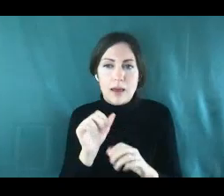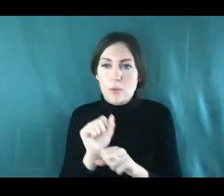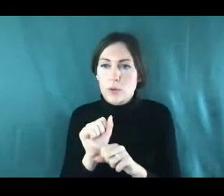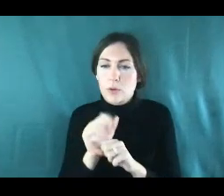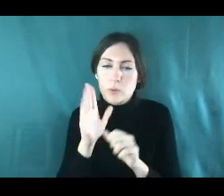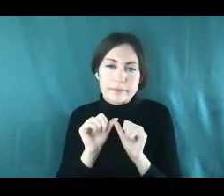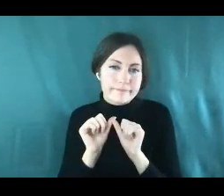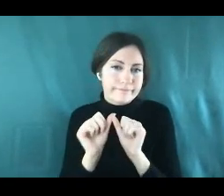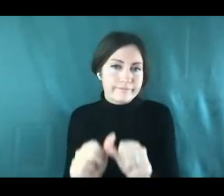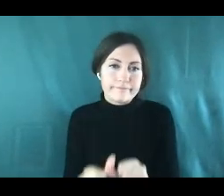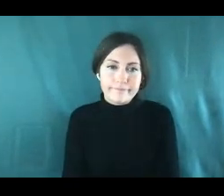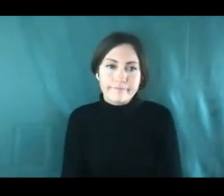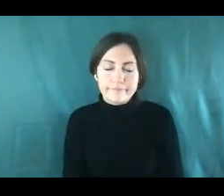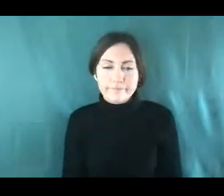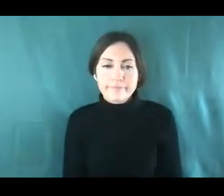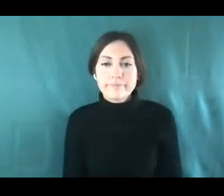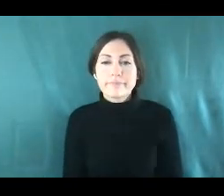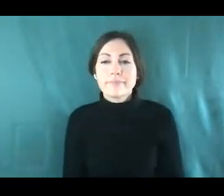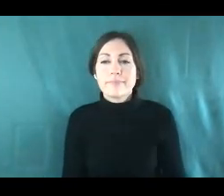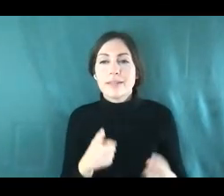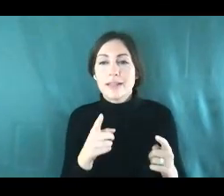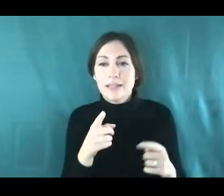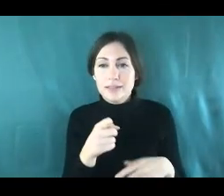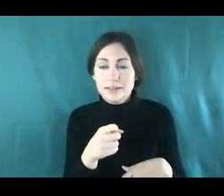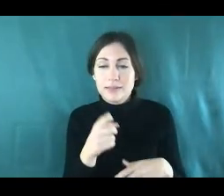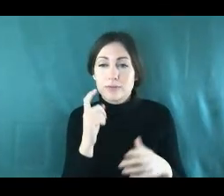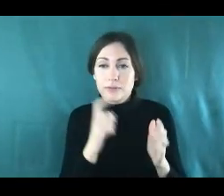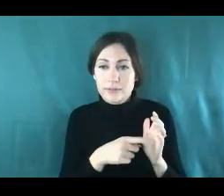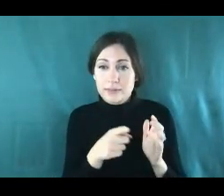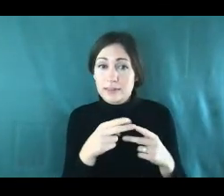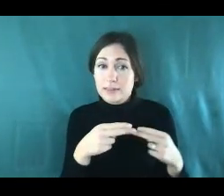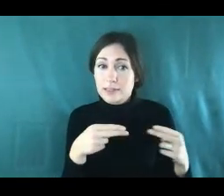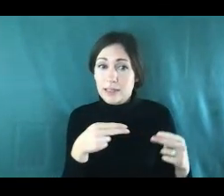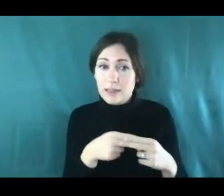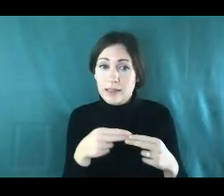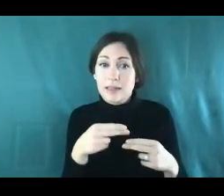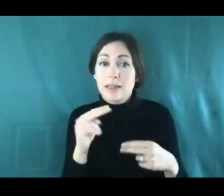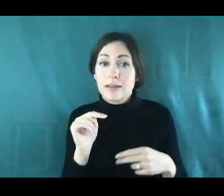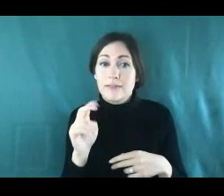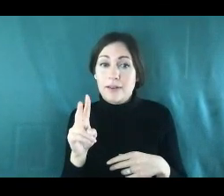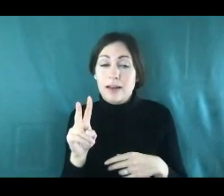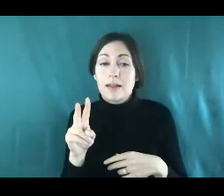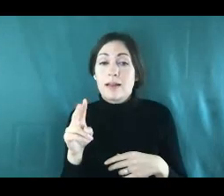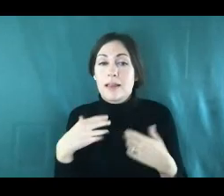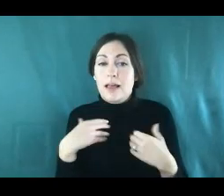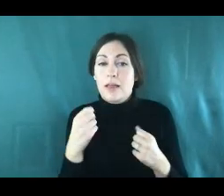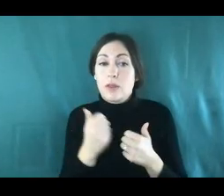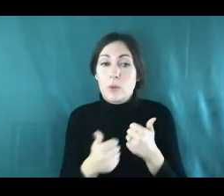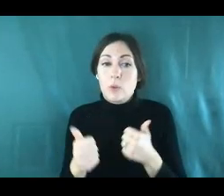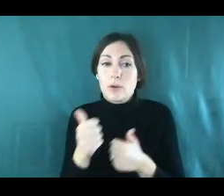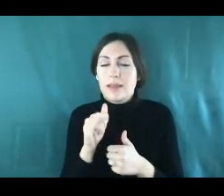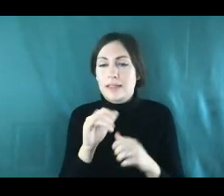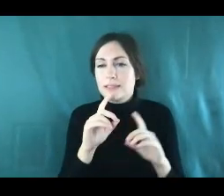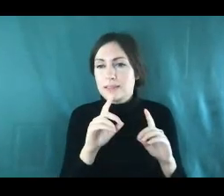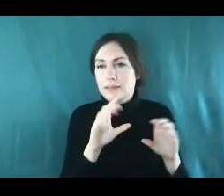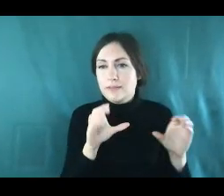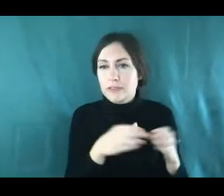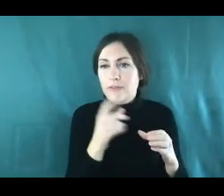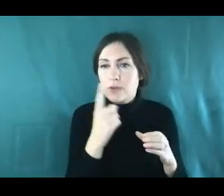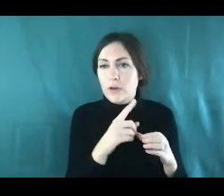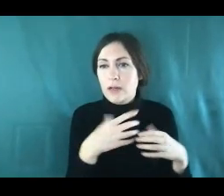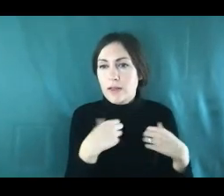continuing. And then as referenced here on the slide, the Nevada Health Authority, previously, that was the Division of Healthcare Financing and